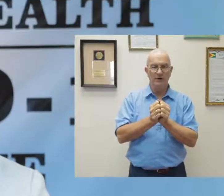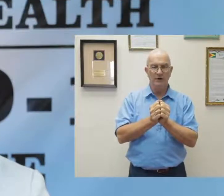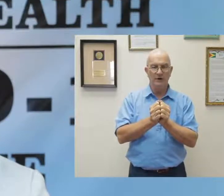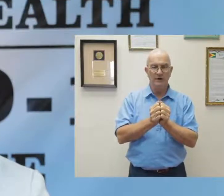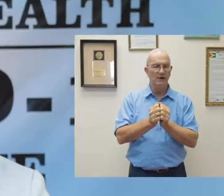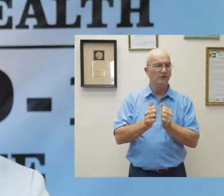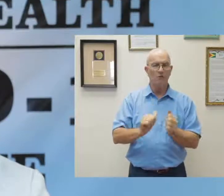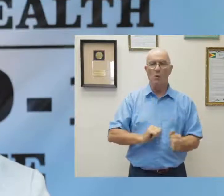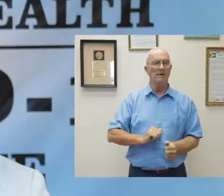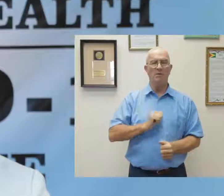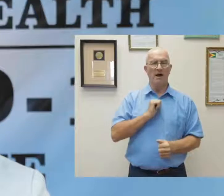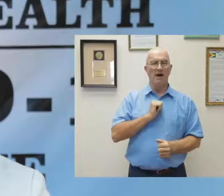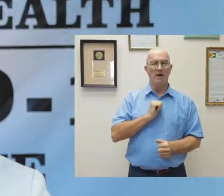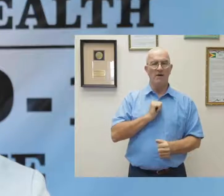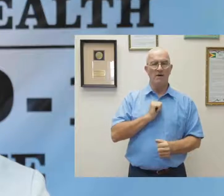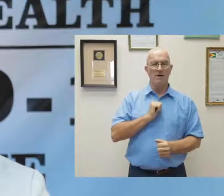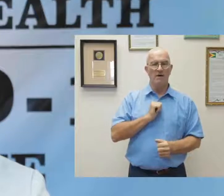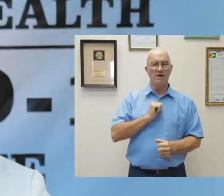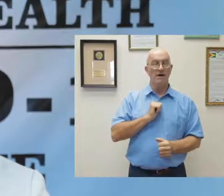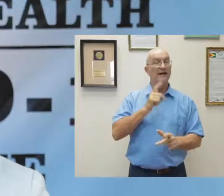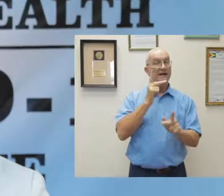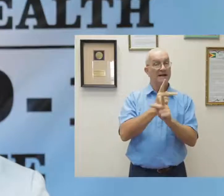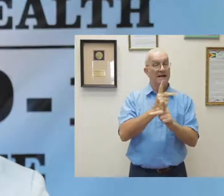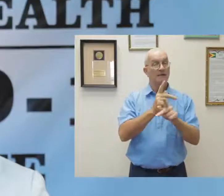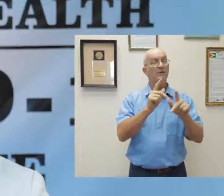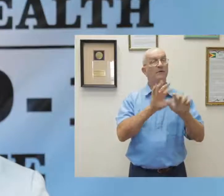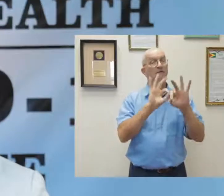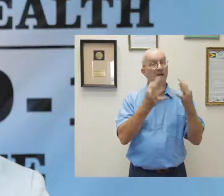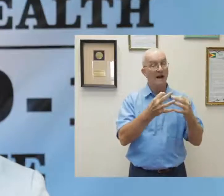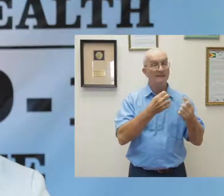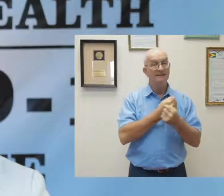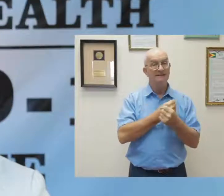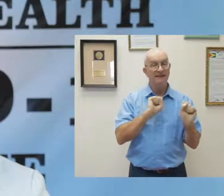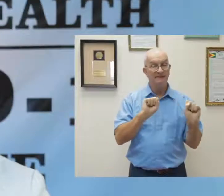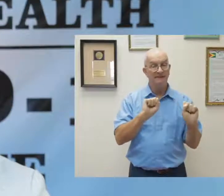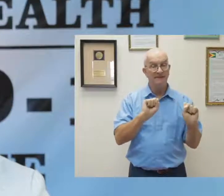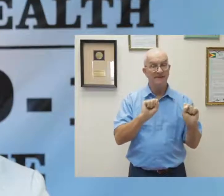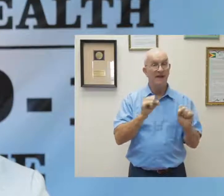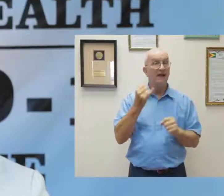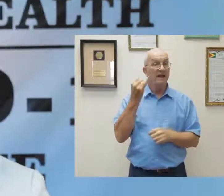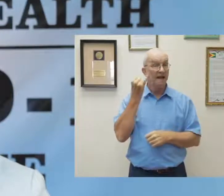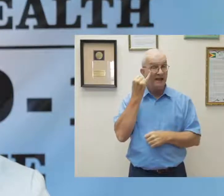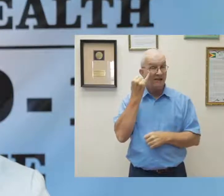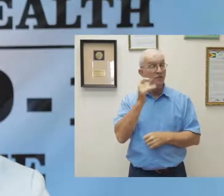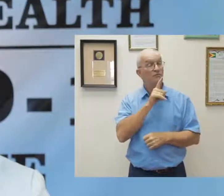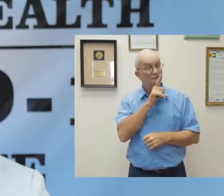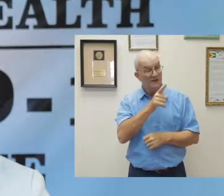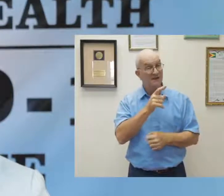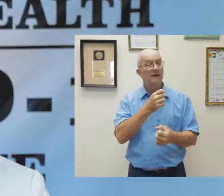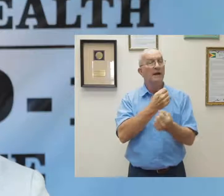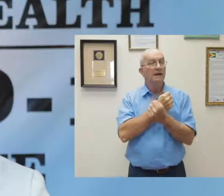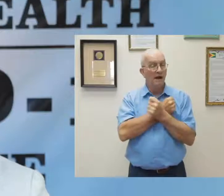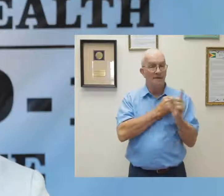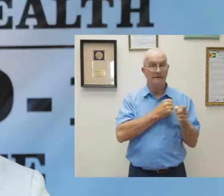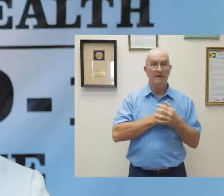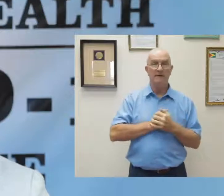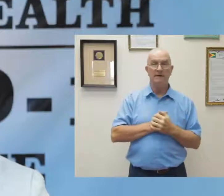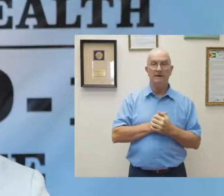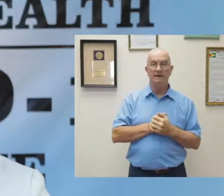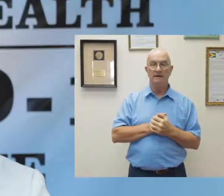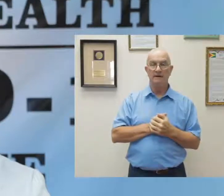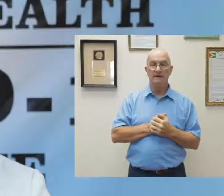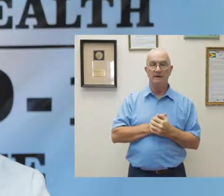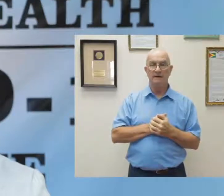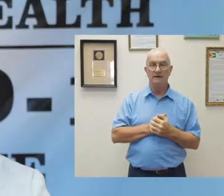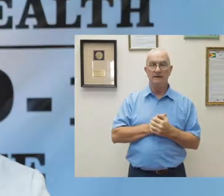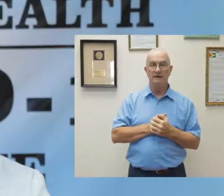pride aside and keep your family safe, if indeed you really care for them.